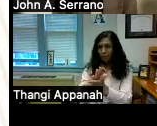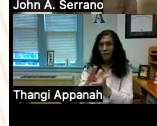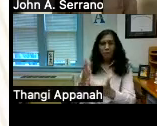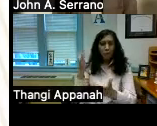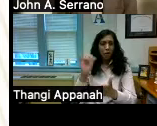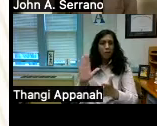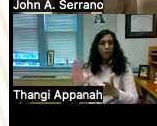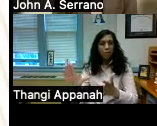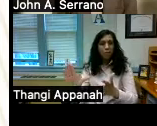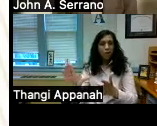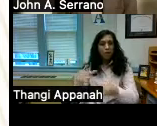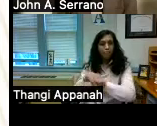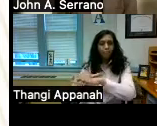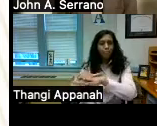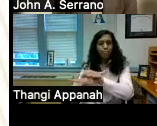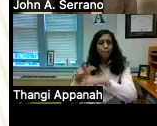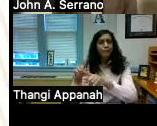We can't copy other schools